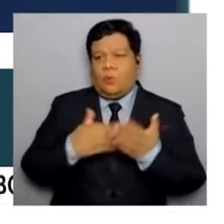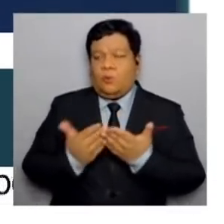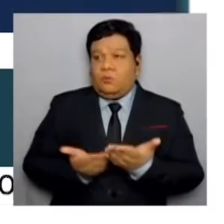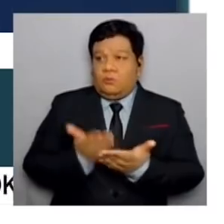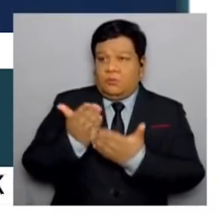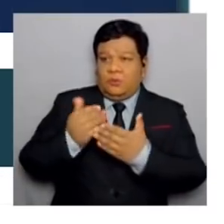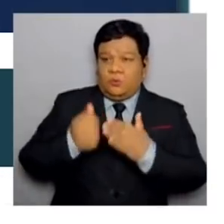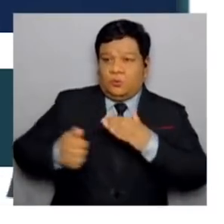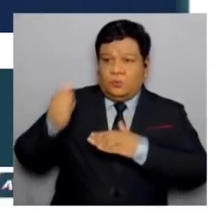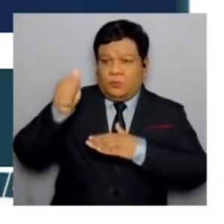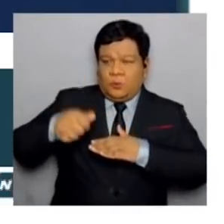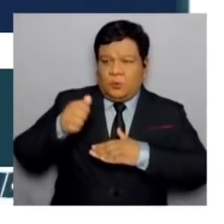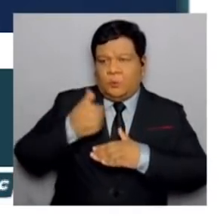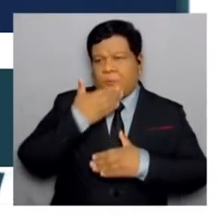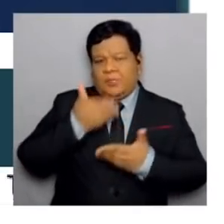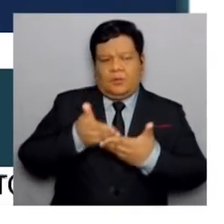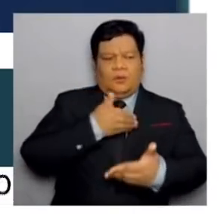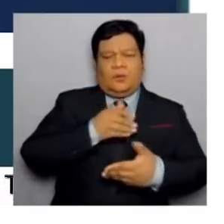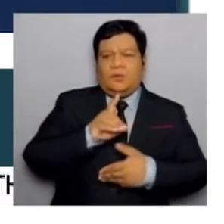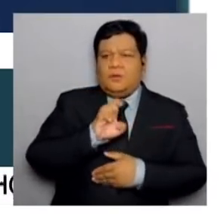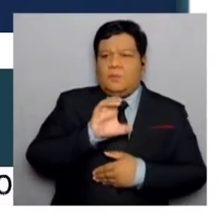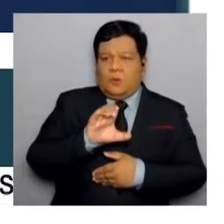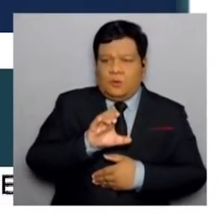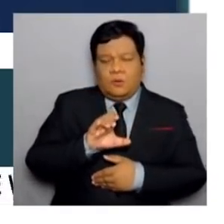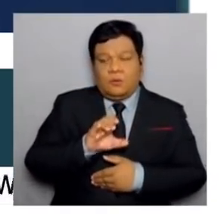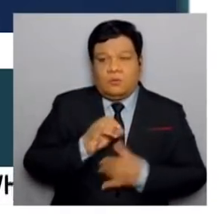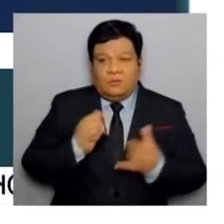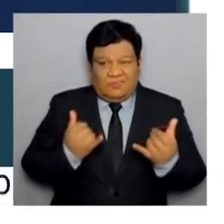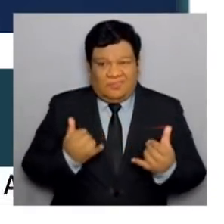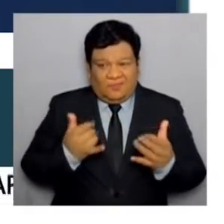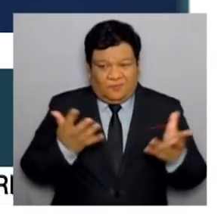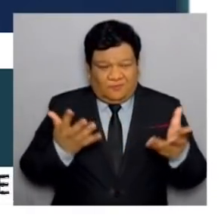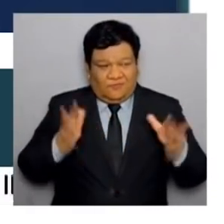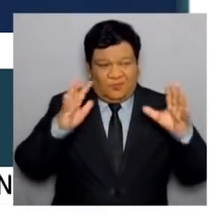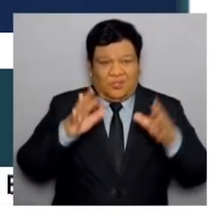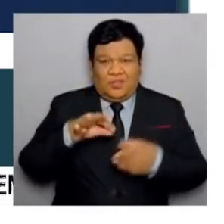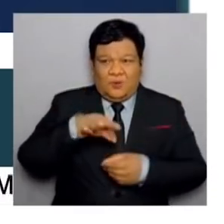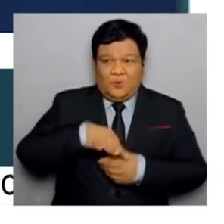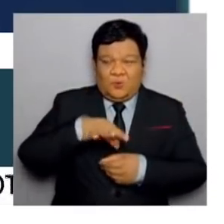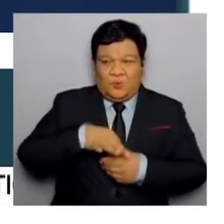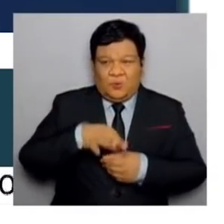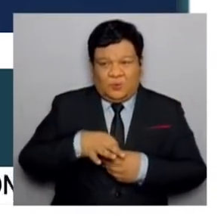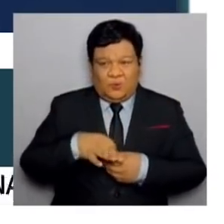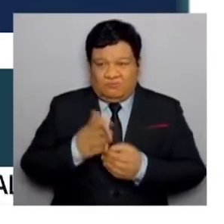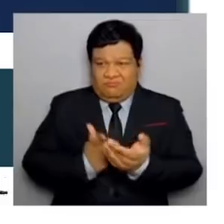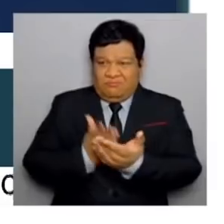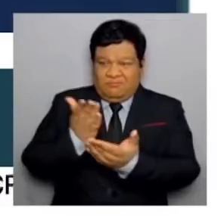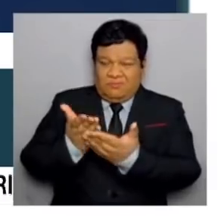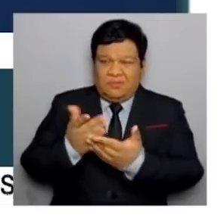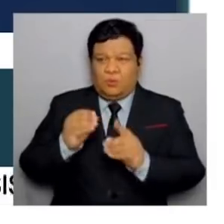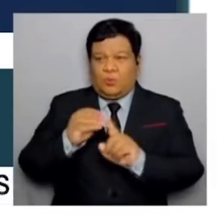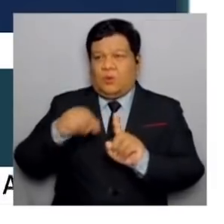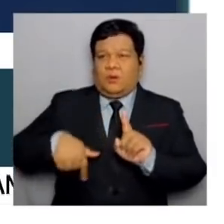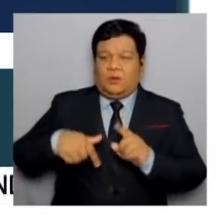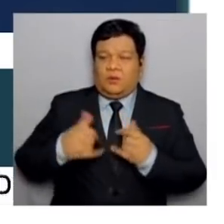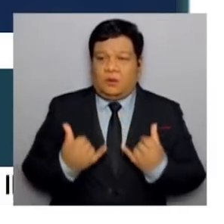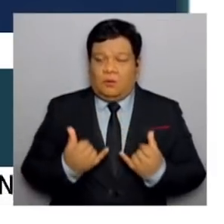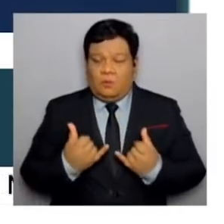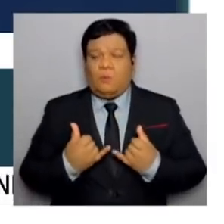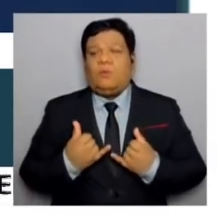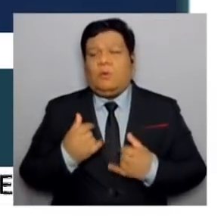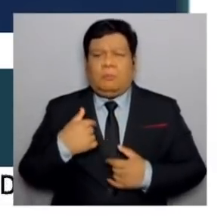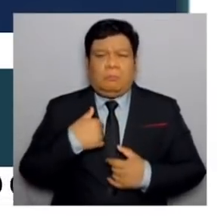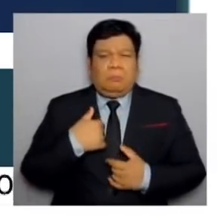as early as around December. So ngayon po, tapos ng election, yung ngayon lang po inakyat ito sa Korte Suprema. So I will